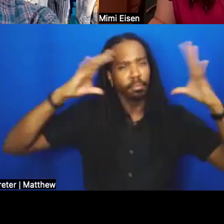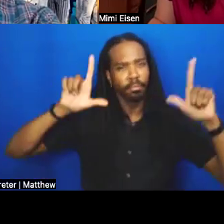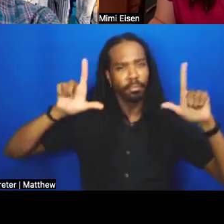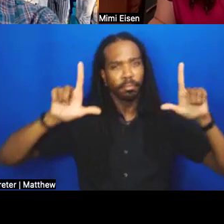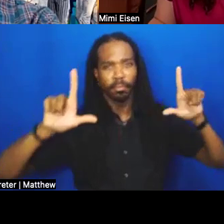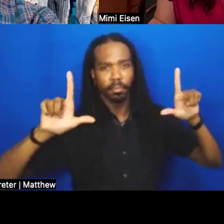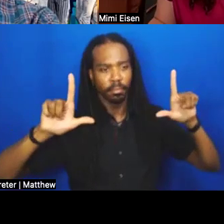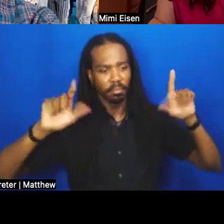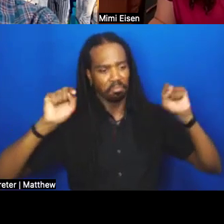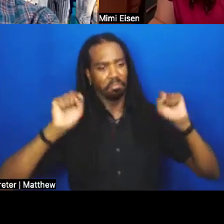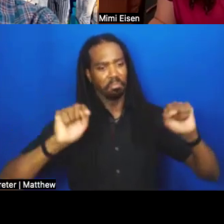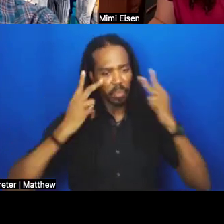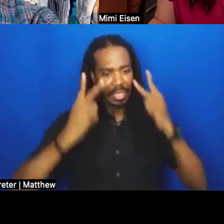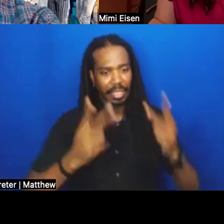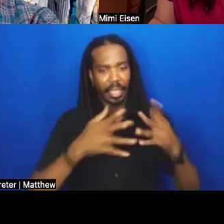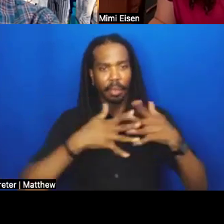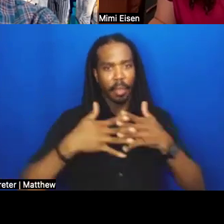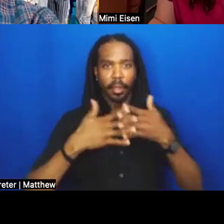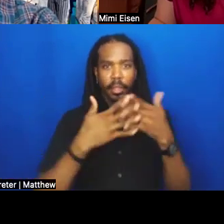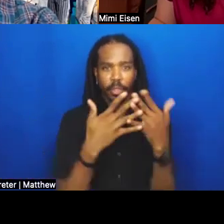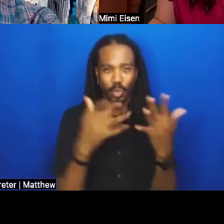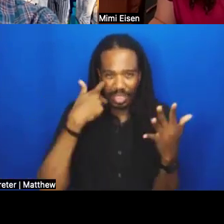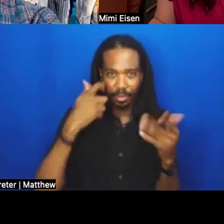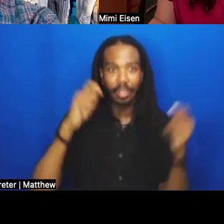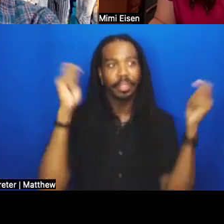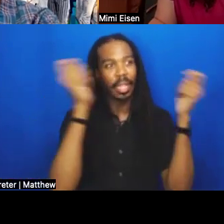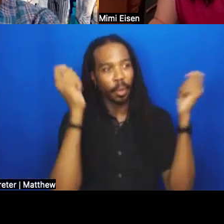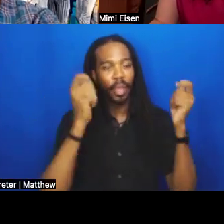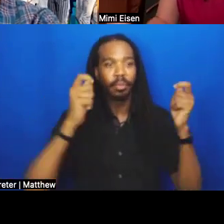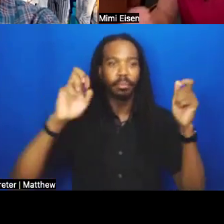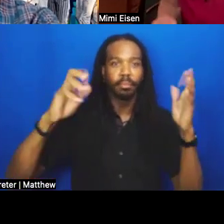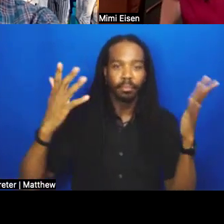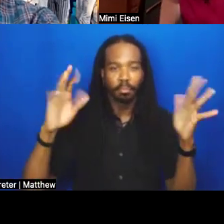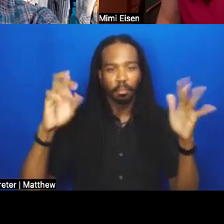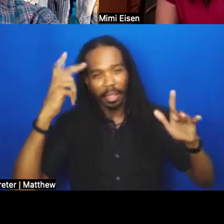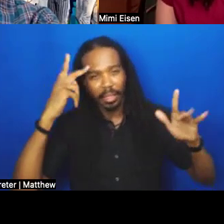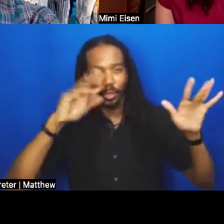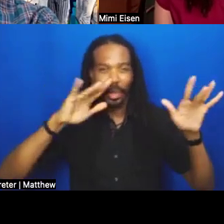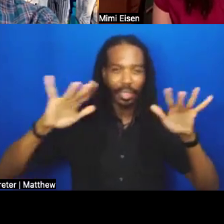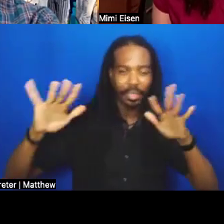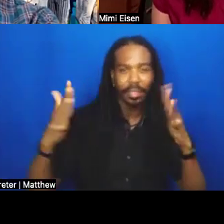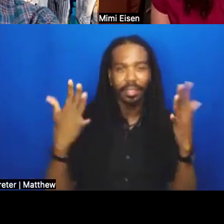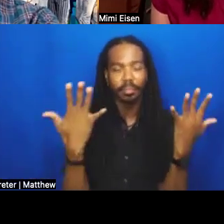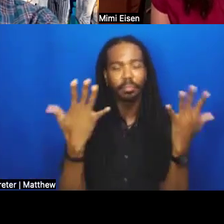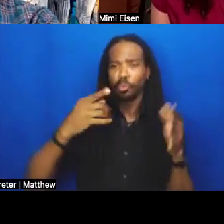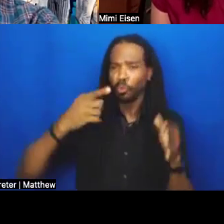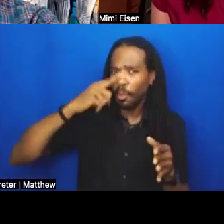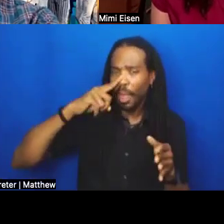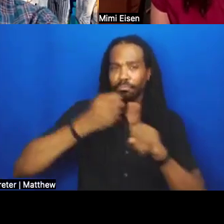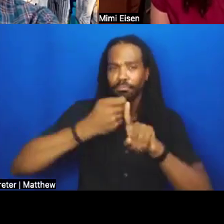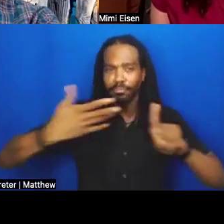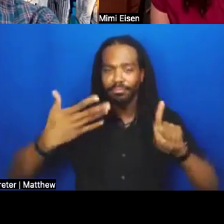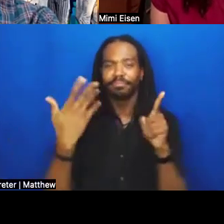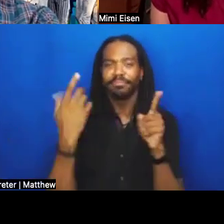seeing over the last month. So highlight some Black voices for us that you